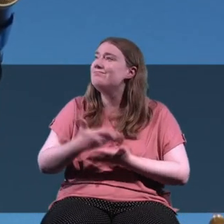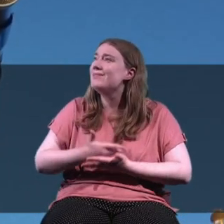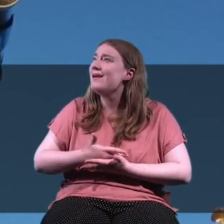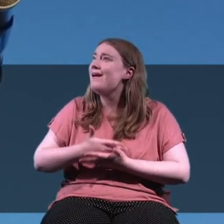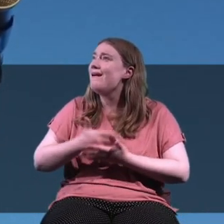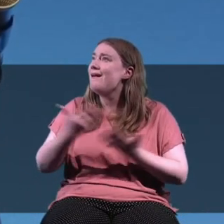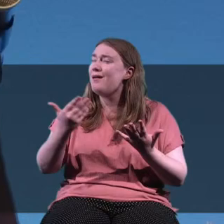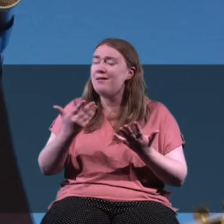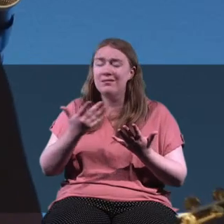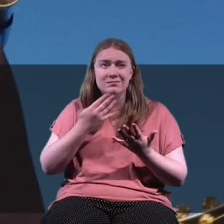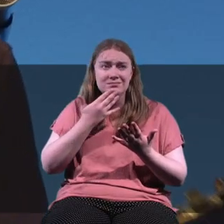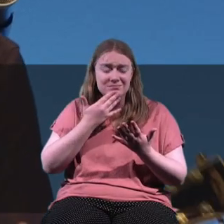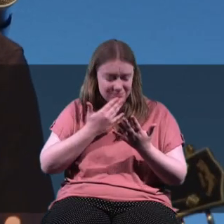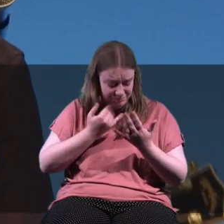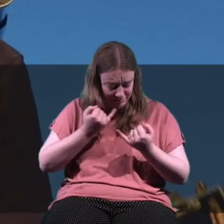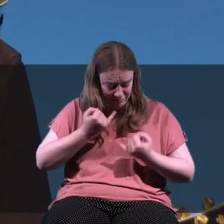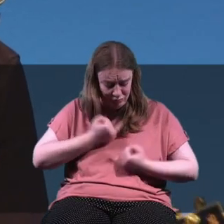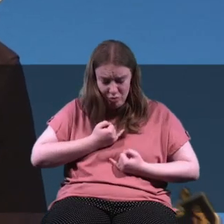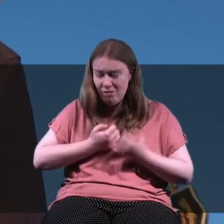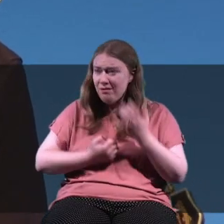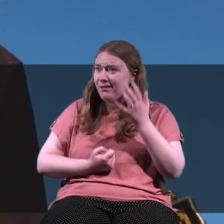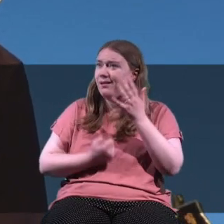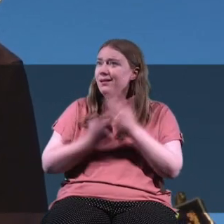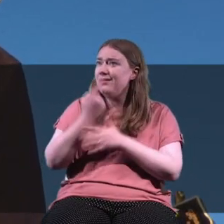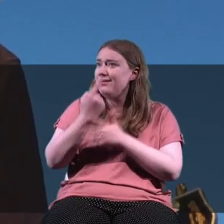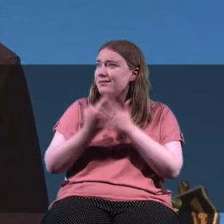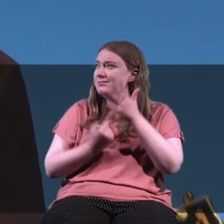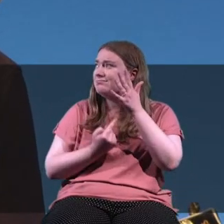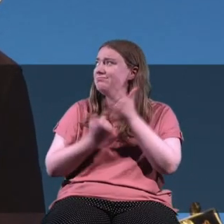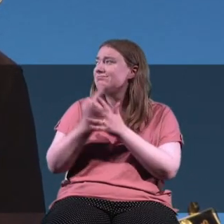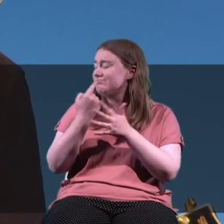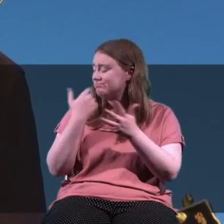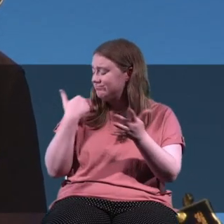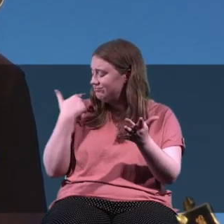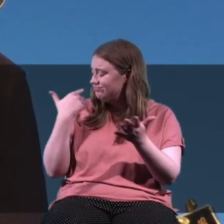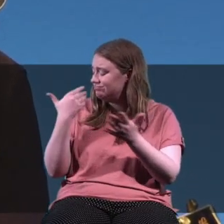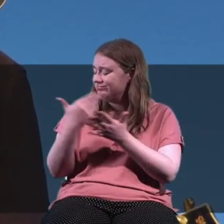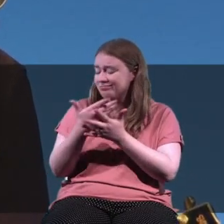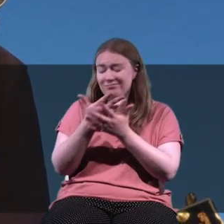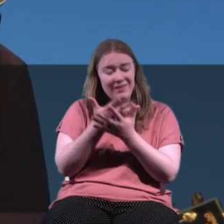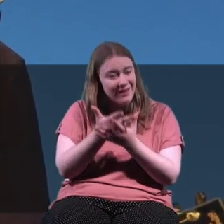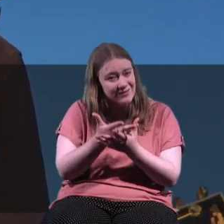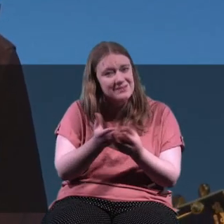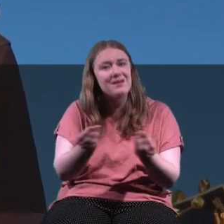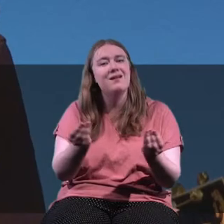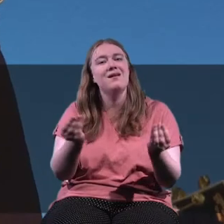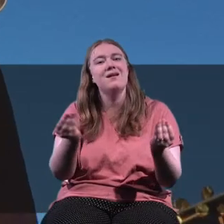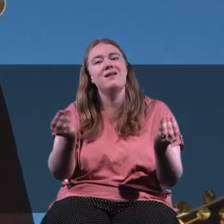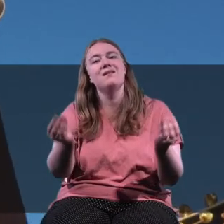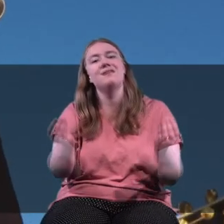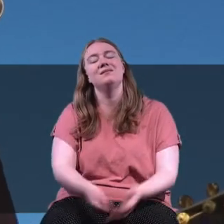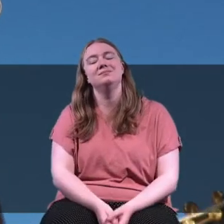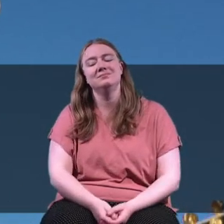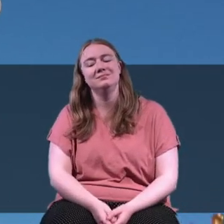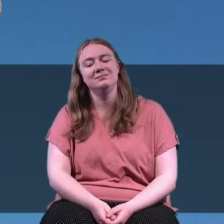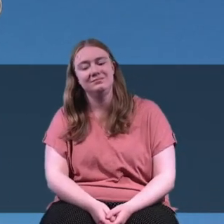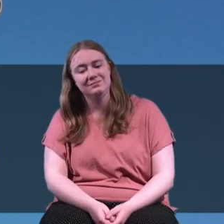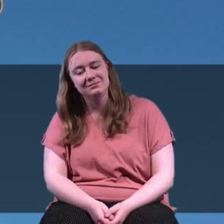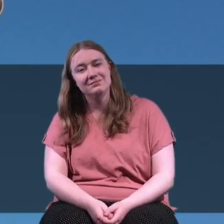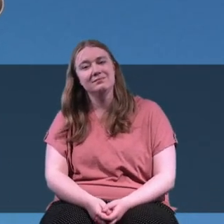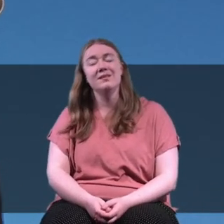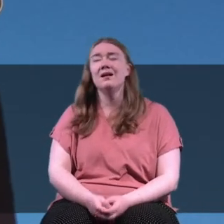transgression, all the wrongs that I have done. Let's sing the chorus